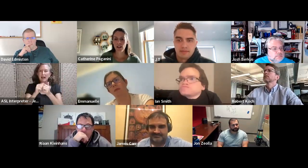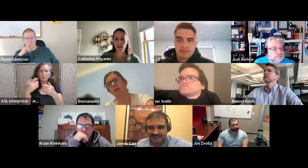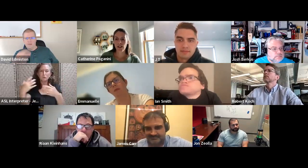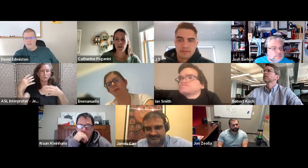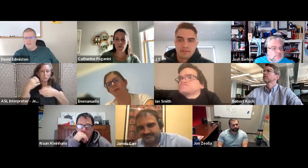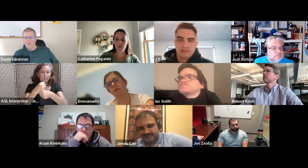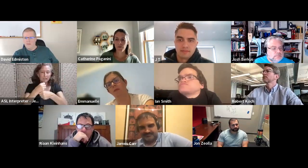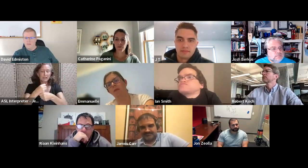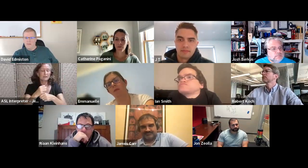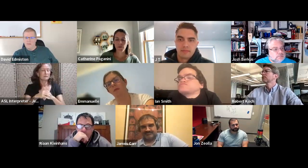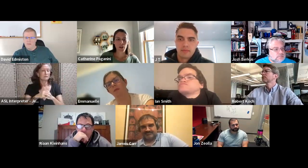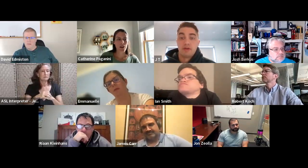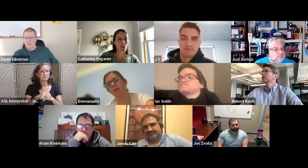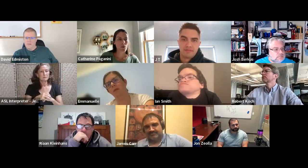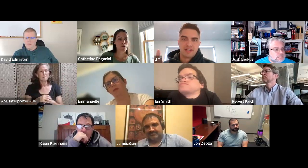like